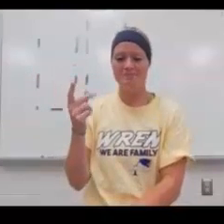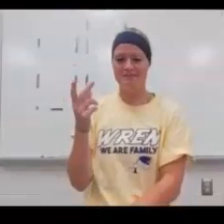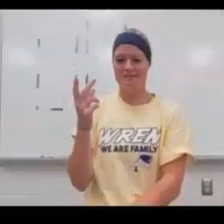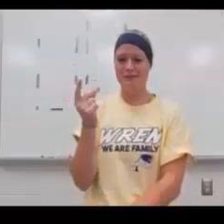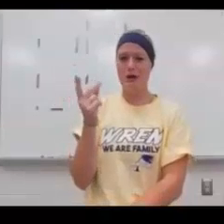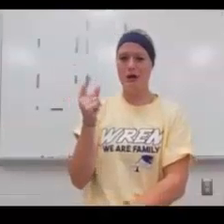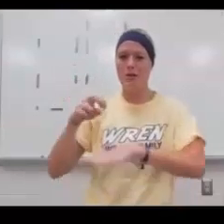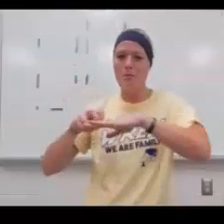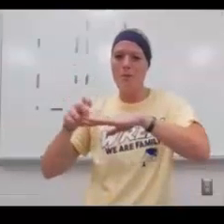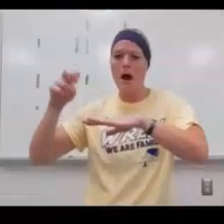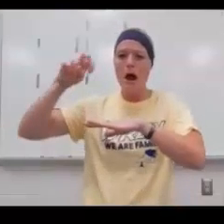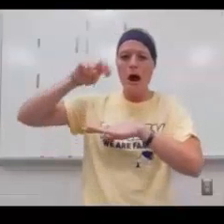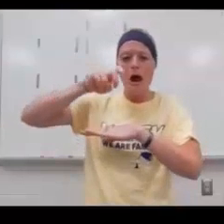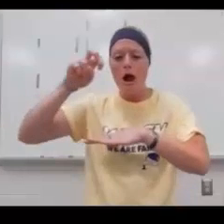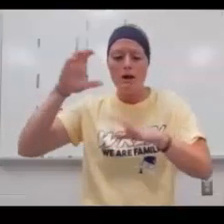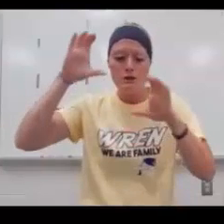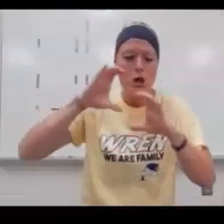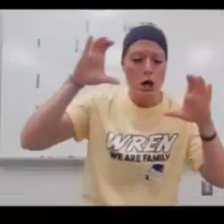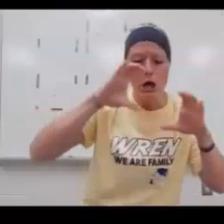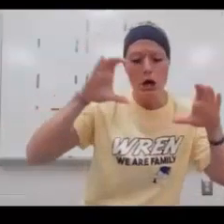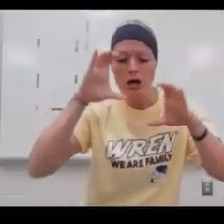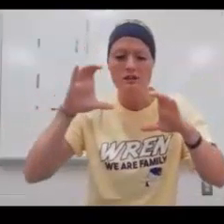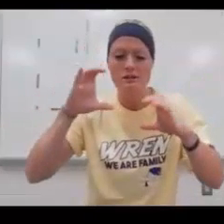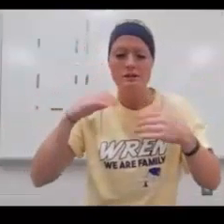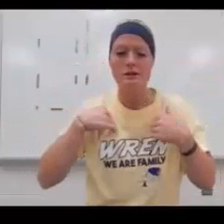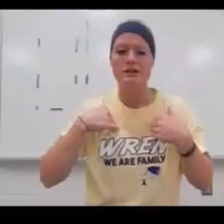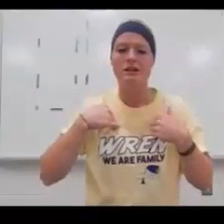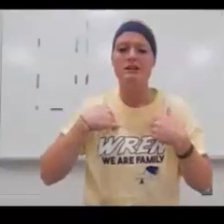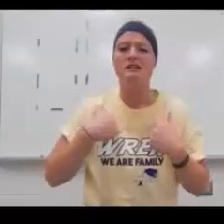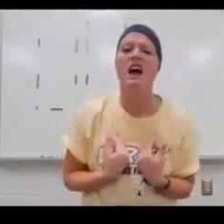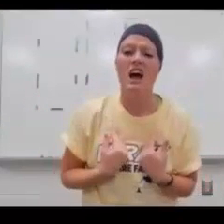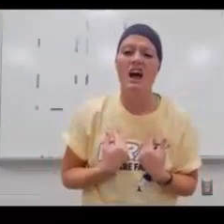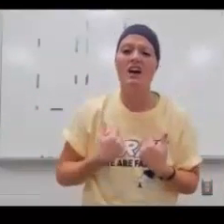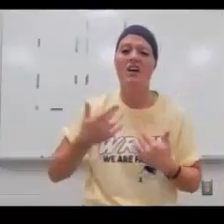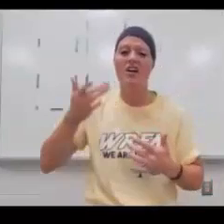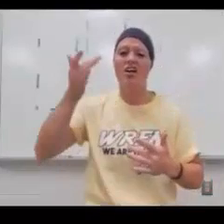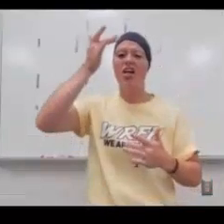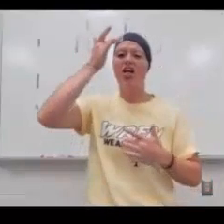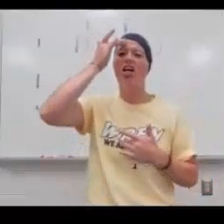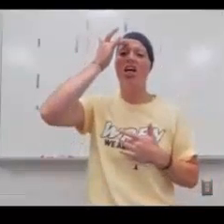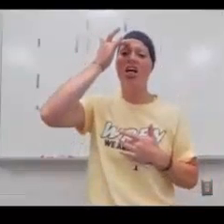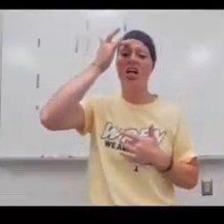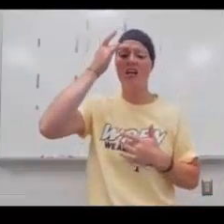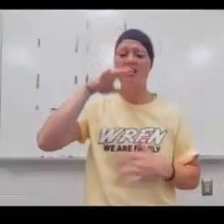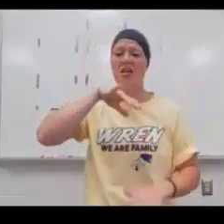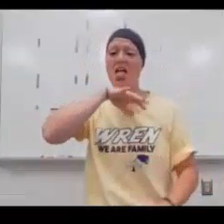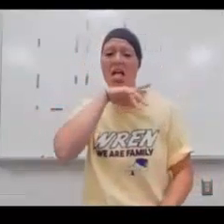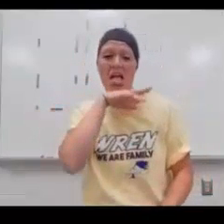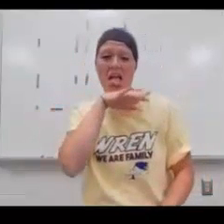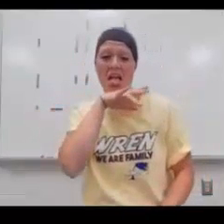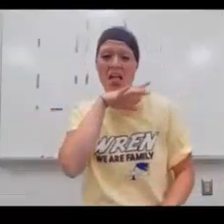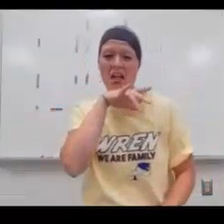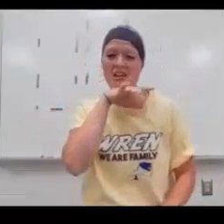Oh, this bus helps dogs. When the dog is walking around looking, sometimes they would